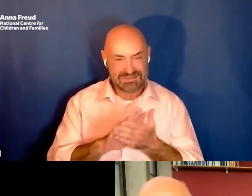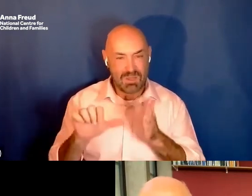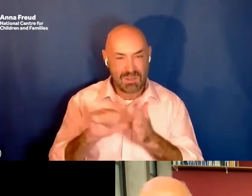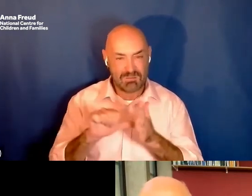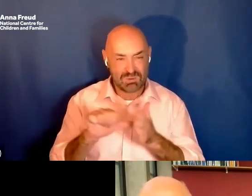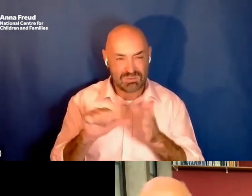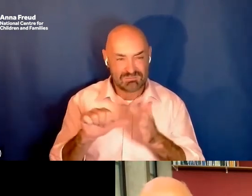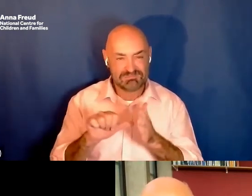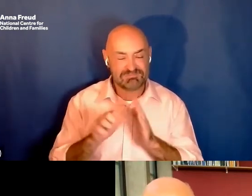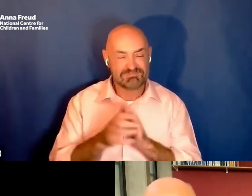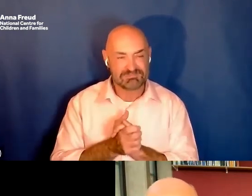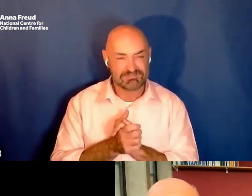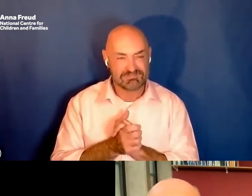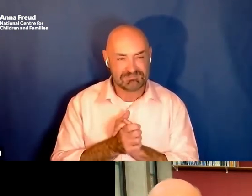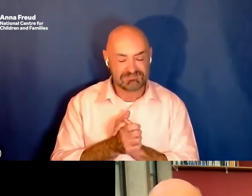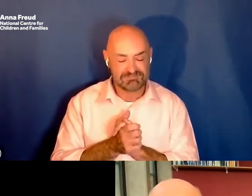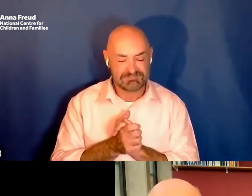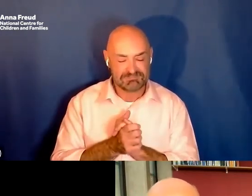talk about